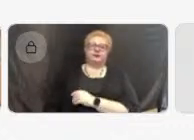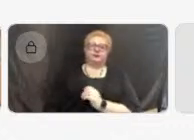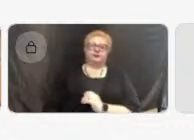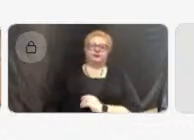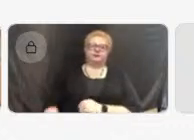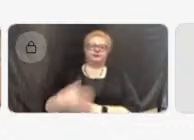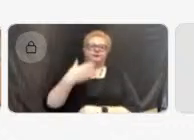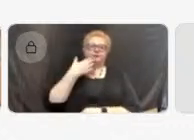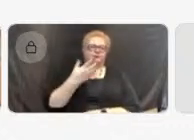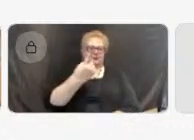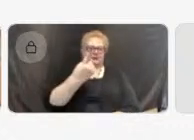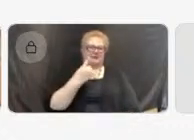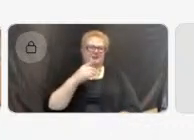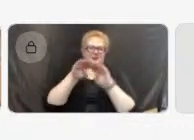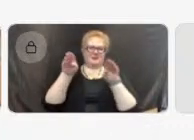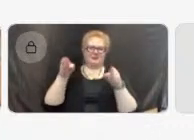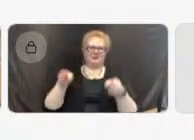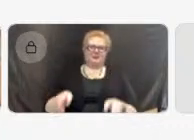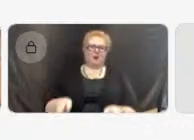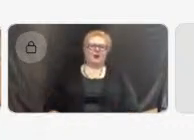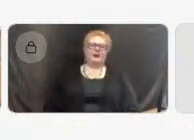Thank you. Can you approach the podium?